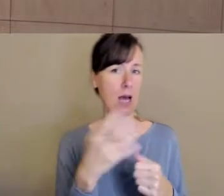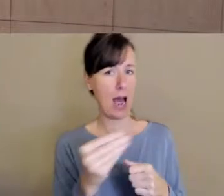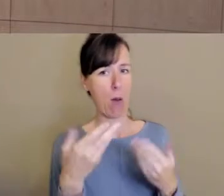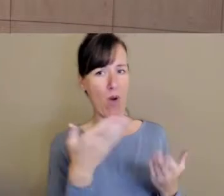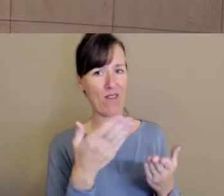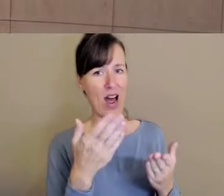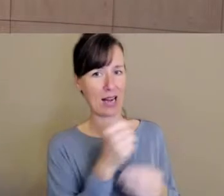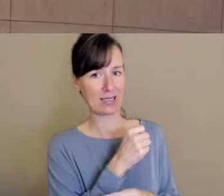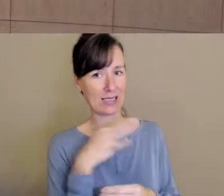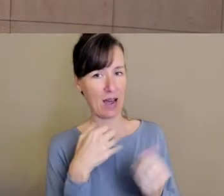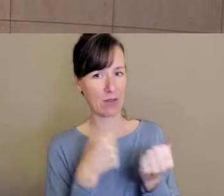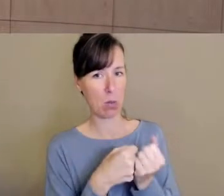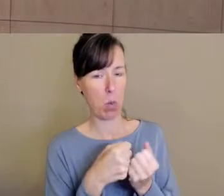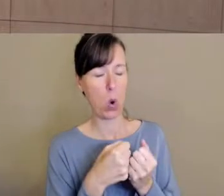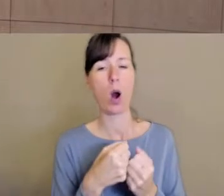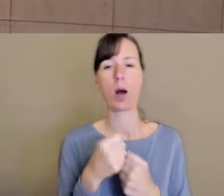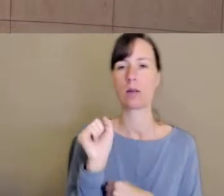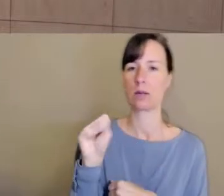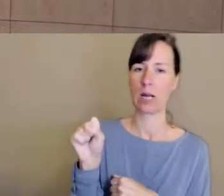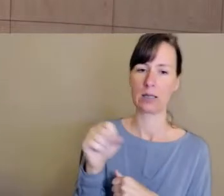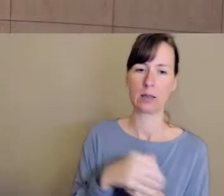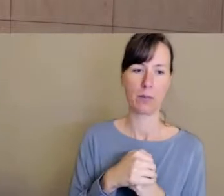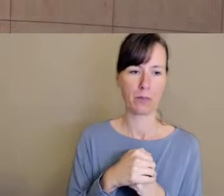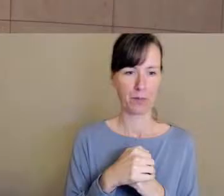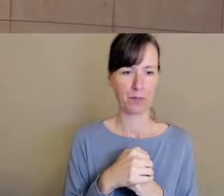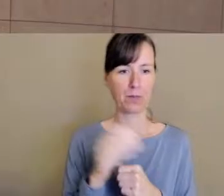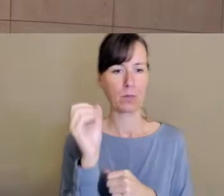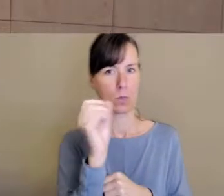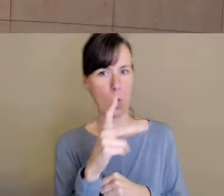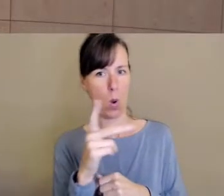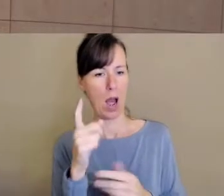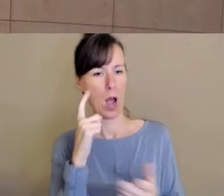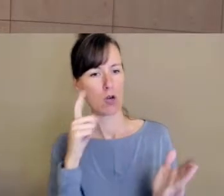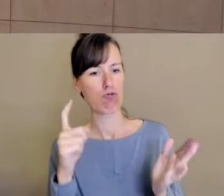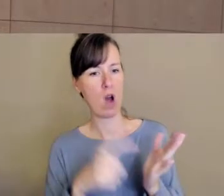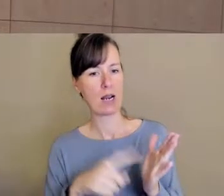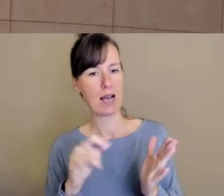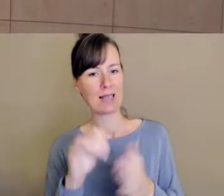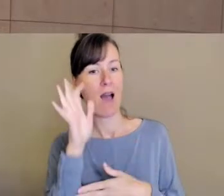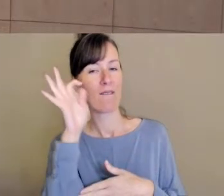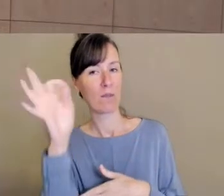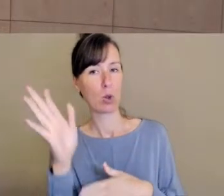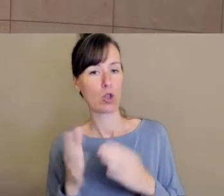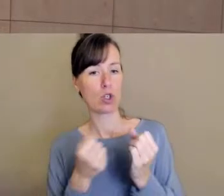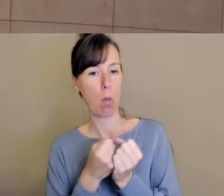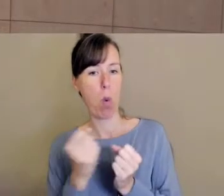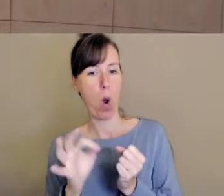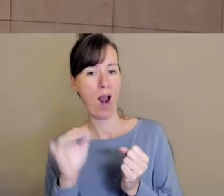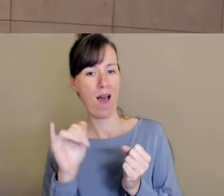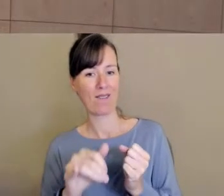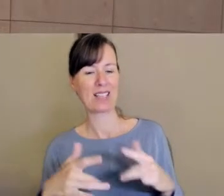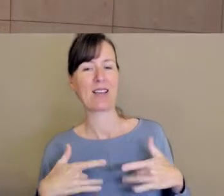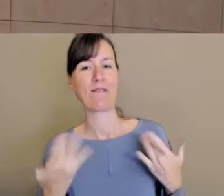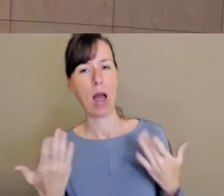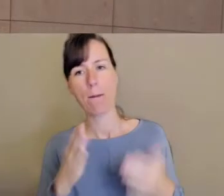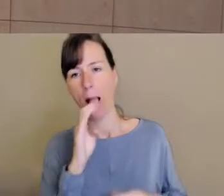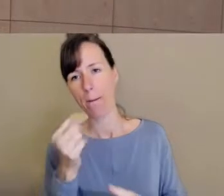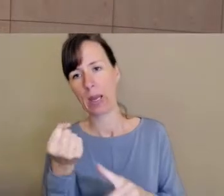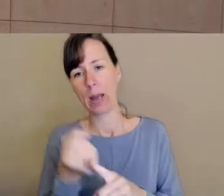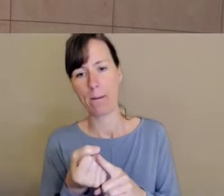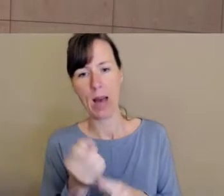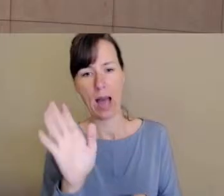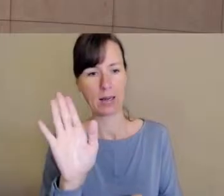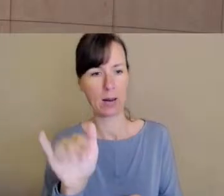Okay. Recognizing that future support for such events may be impacted by the development and implementation of future policies. That's